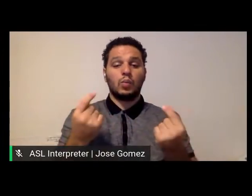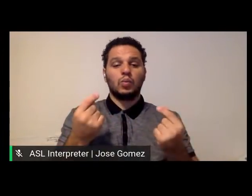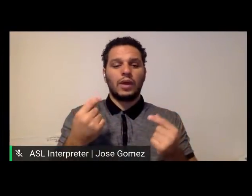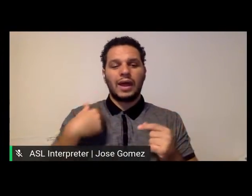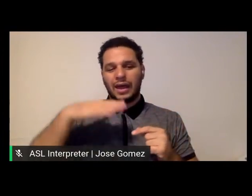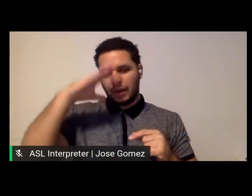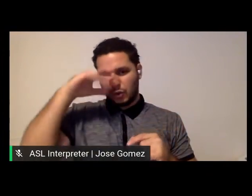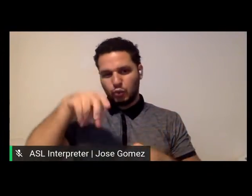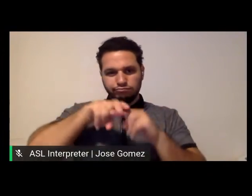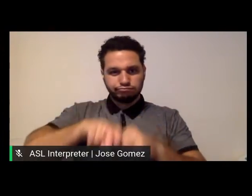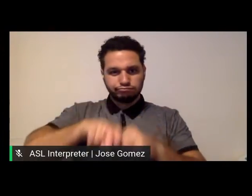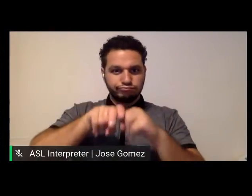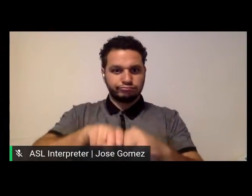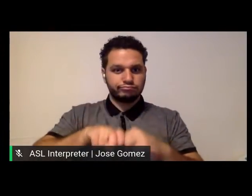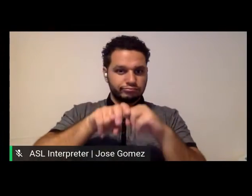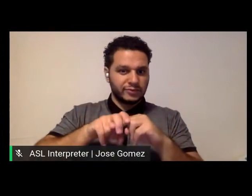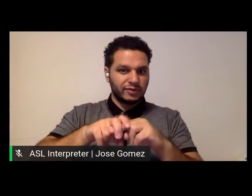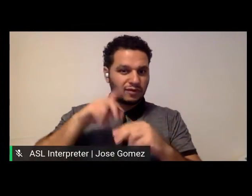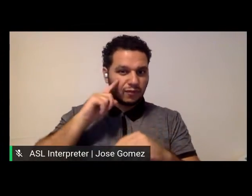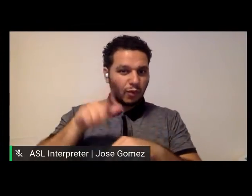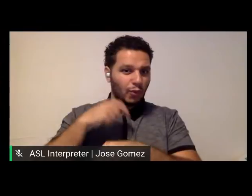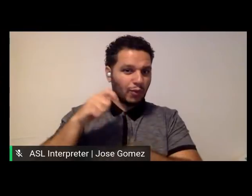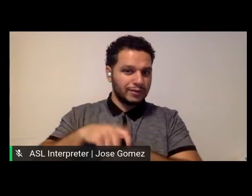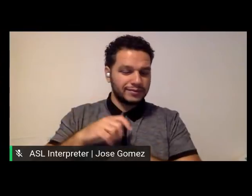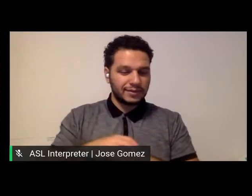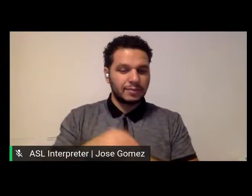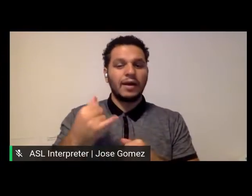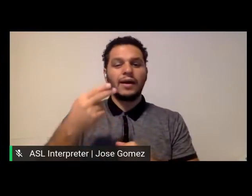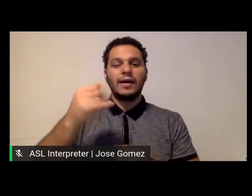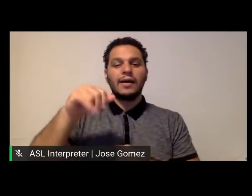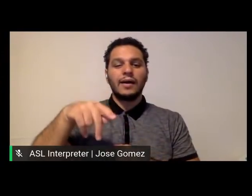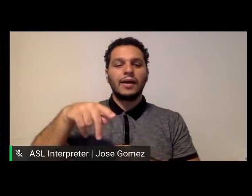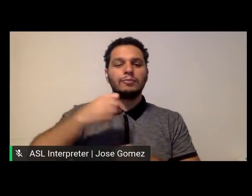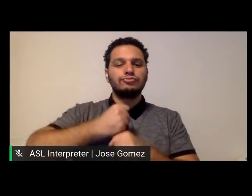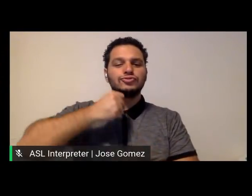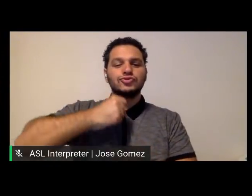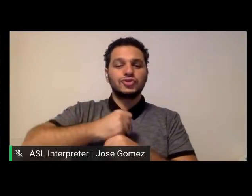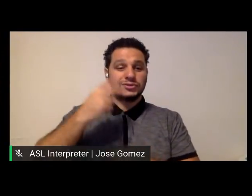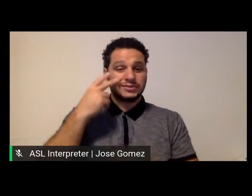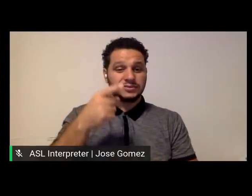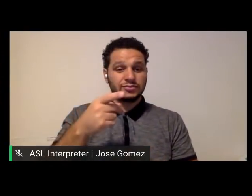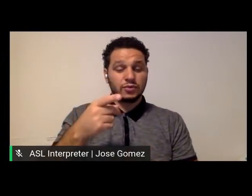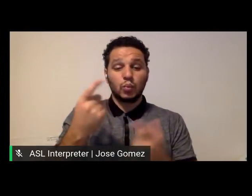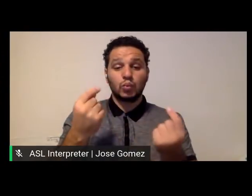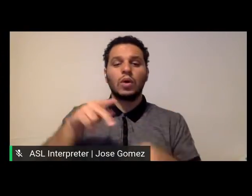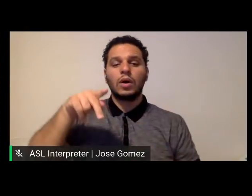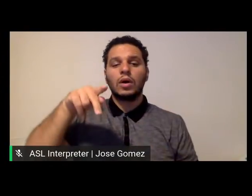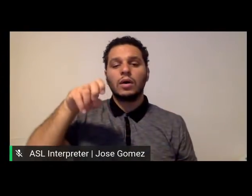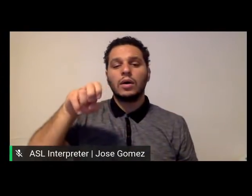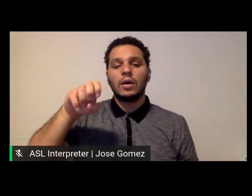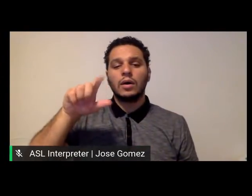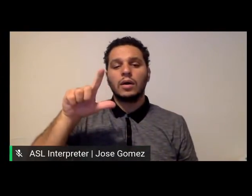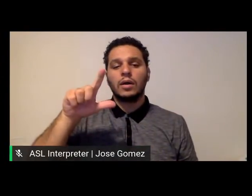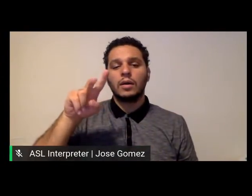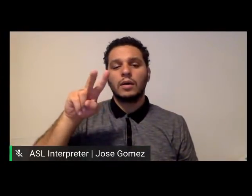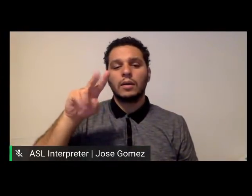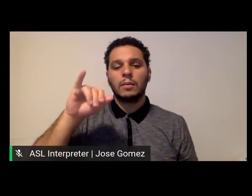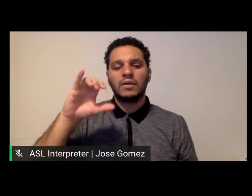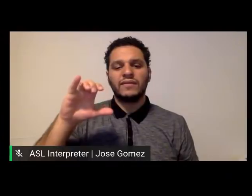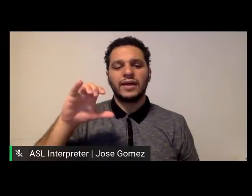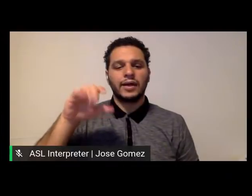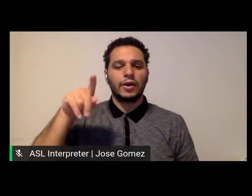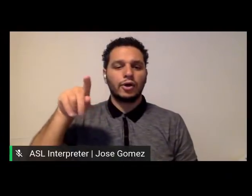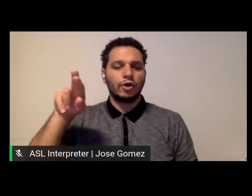for a while. So we're just going to lengthen out the hips right by the hip crease. So you're going to do what we call a pelvic press. And you're just going to kind of try